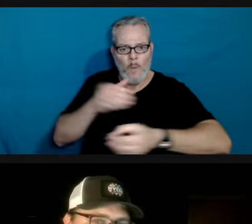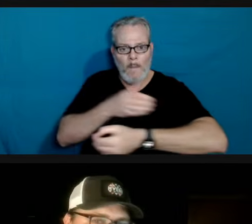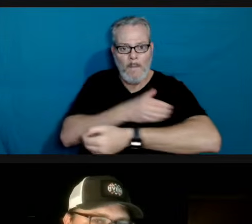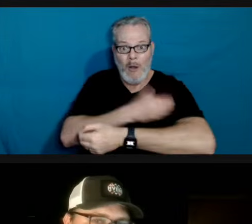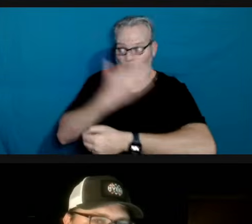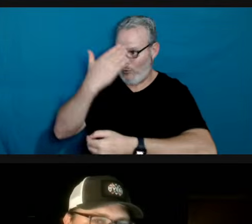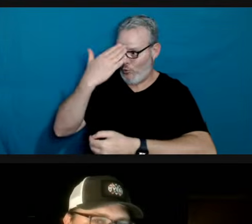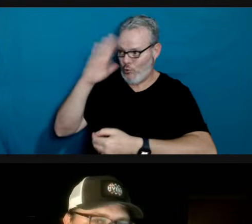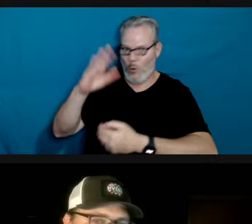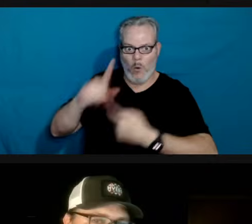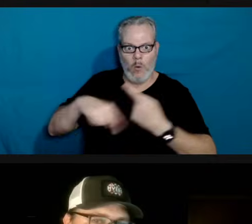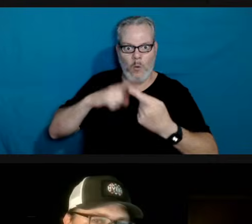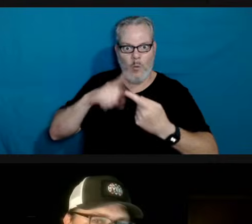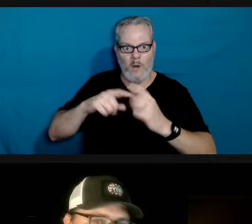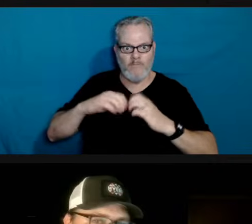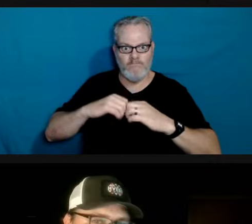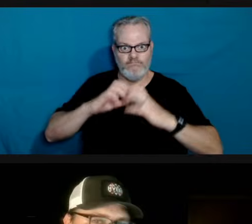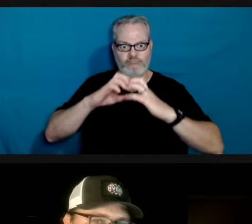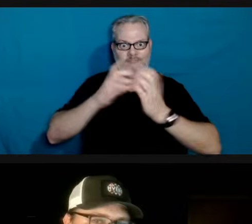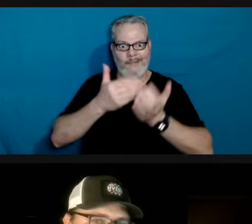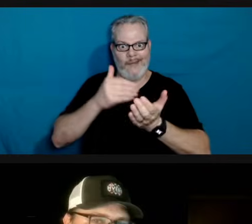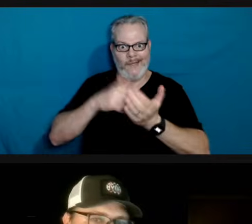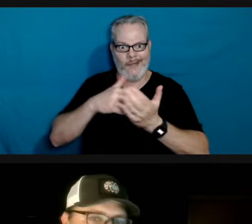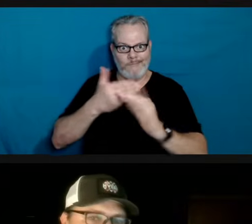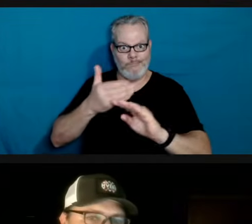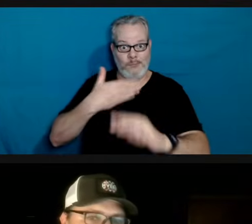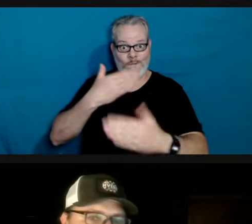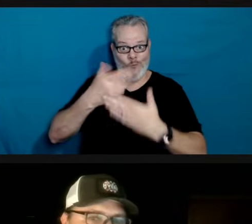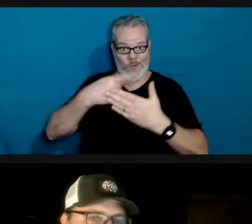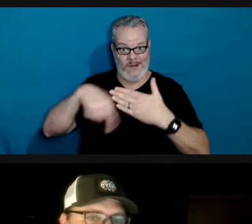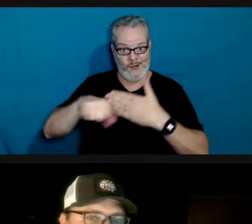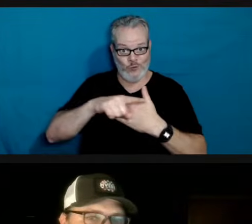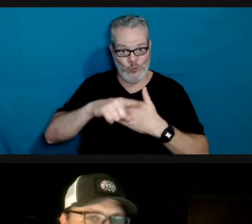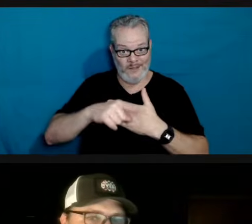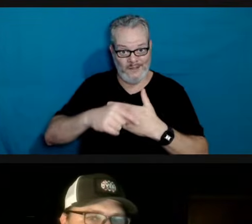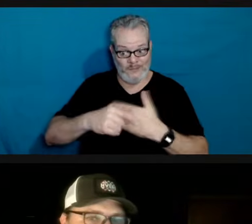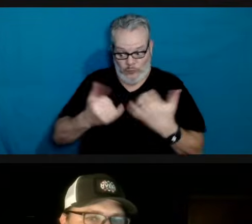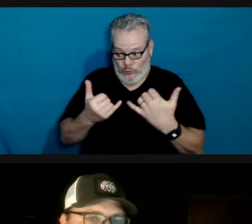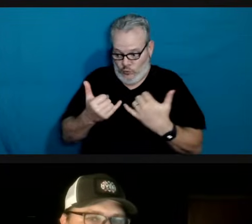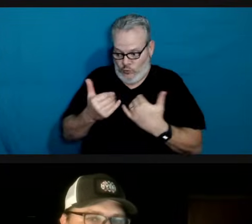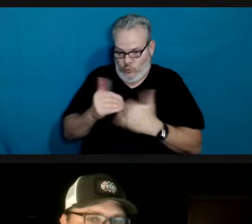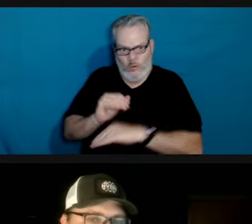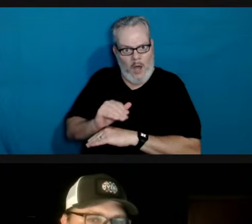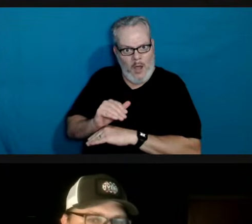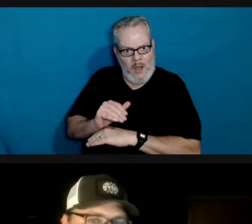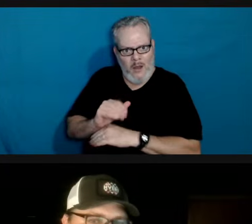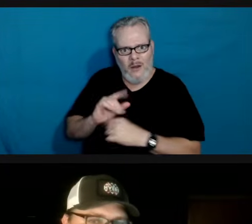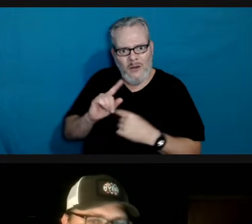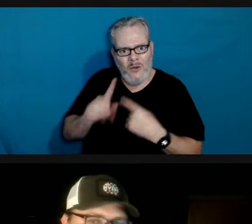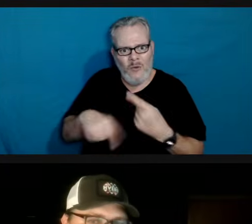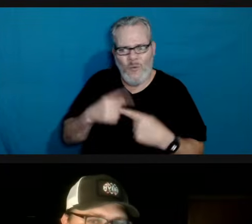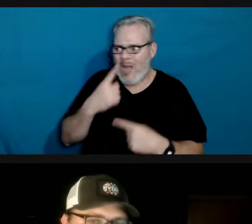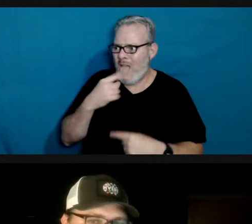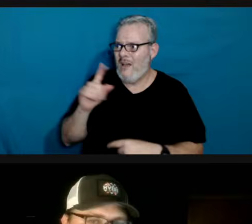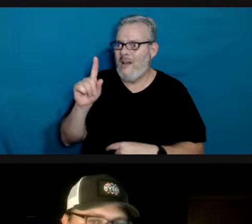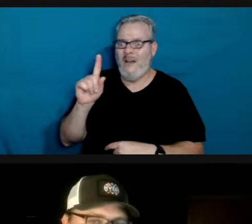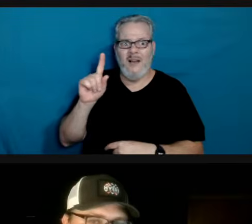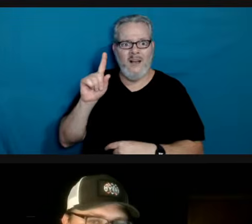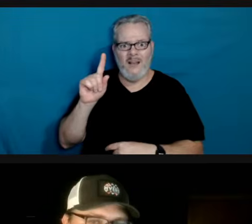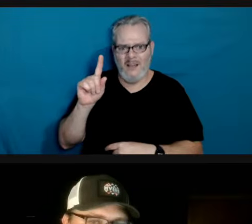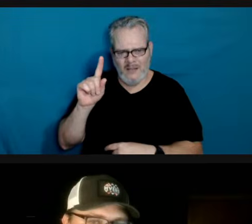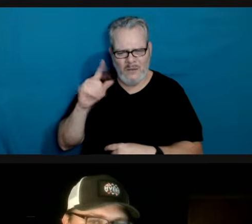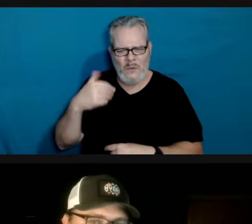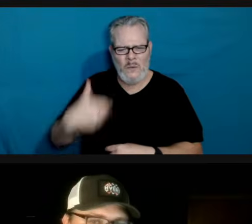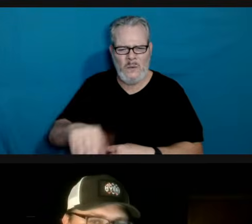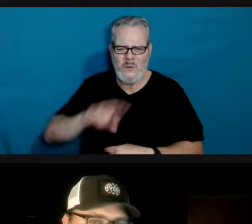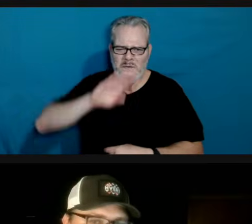storm hits, before next week, tonight. That's one of the more frustrating things about the whole thing is